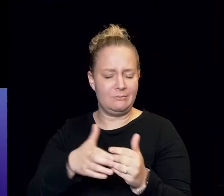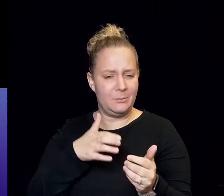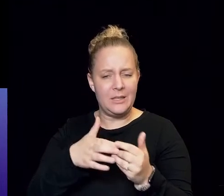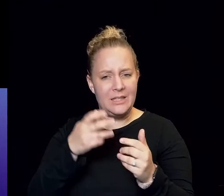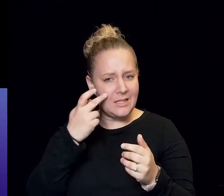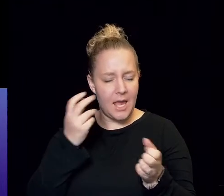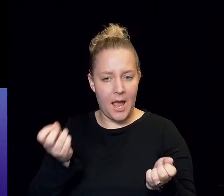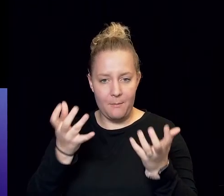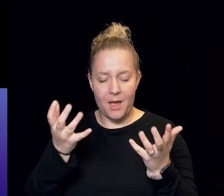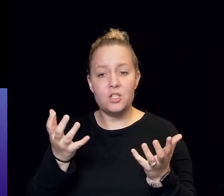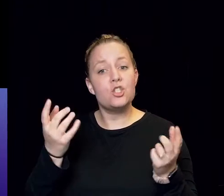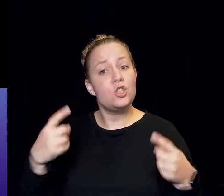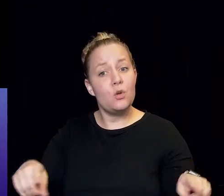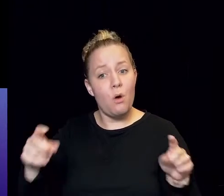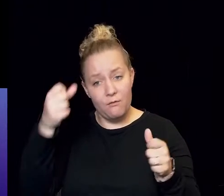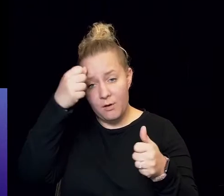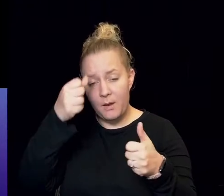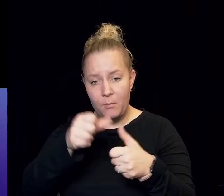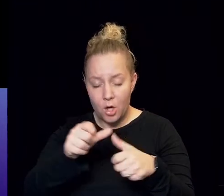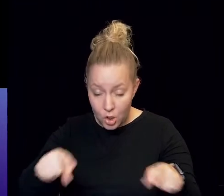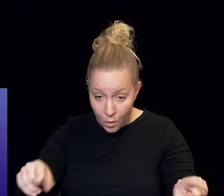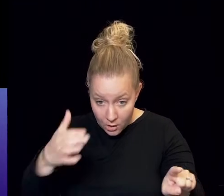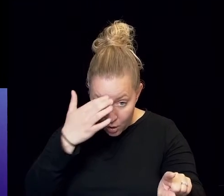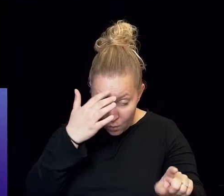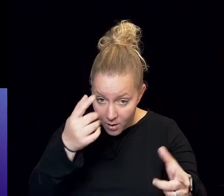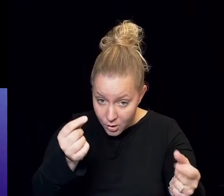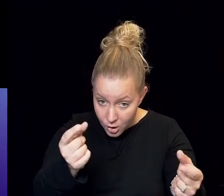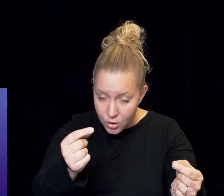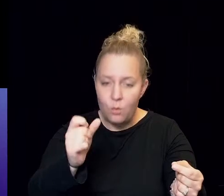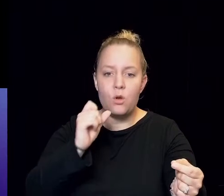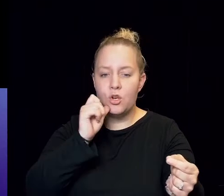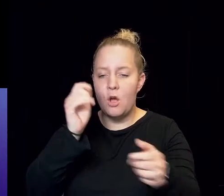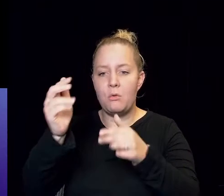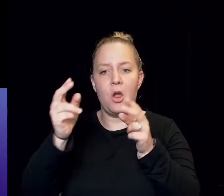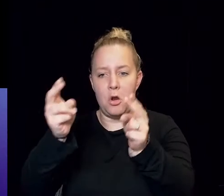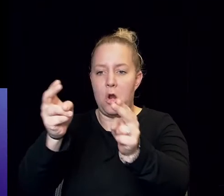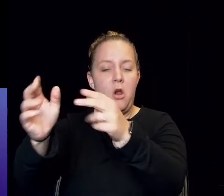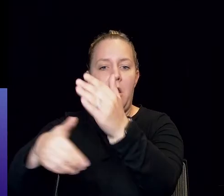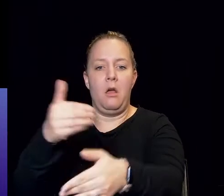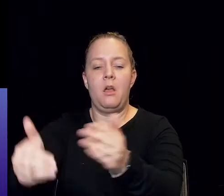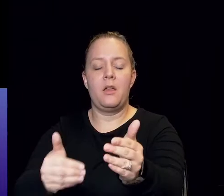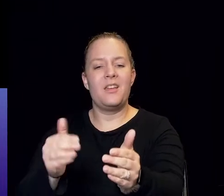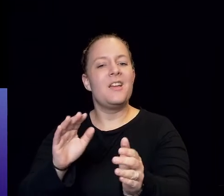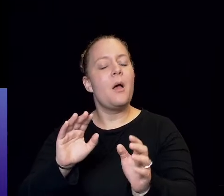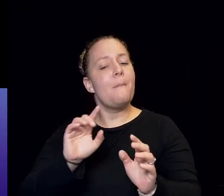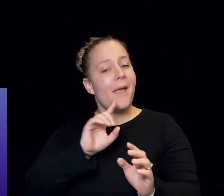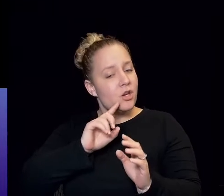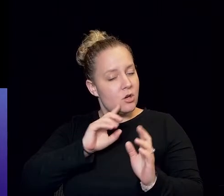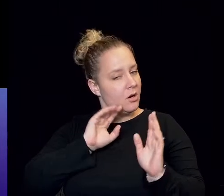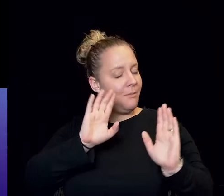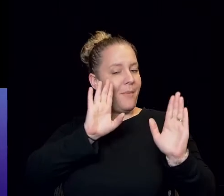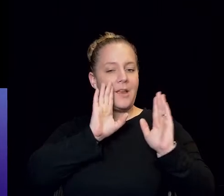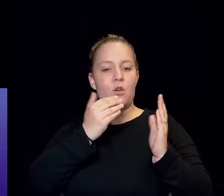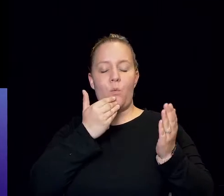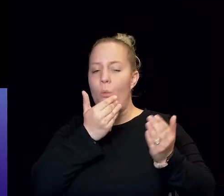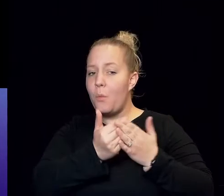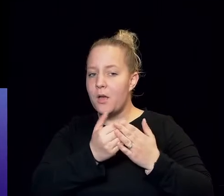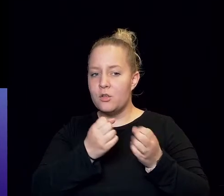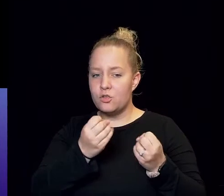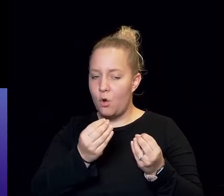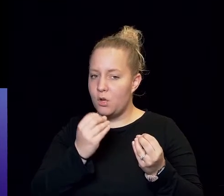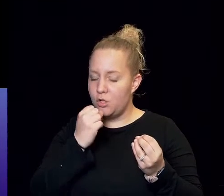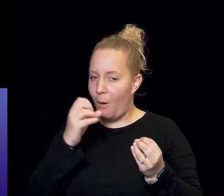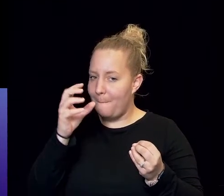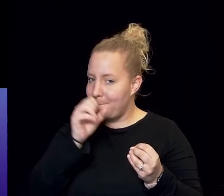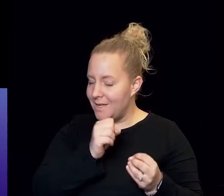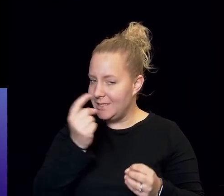remember. But even though you know what you're doing, don't skip through. Make sure you're listening to everything so that you don't miss anything. All